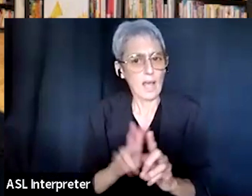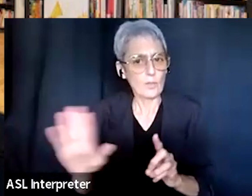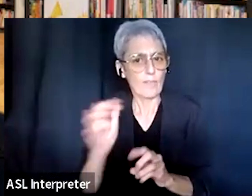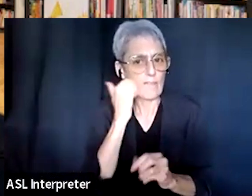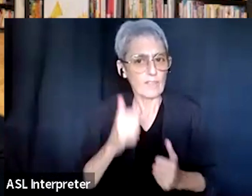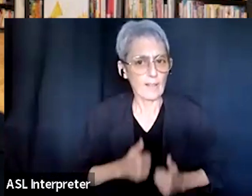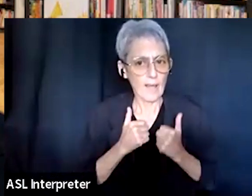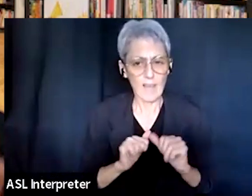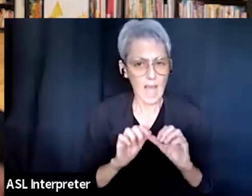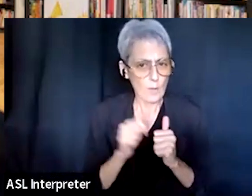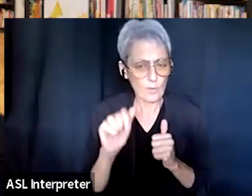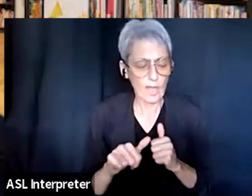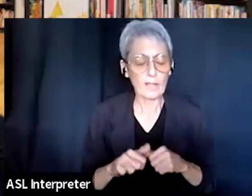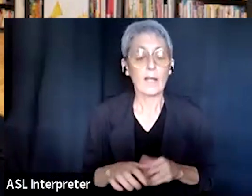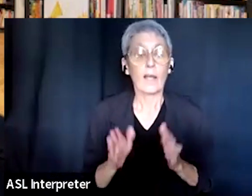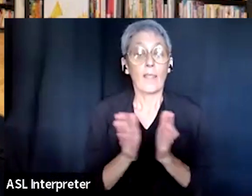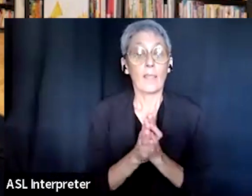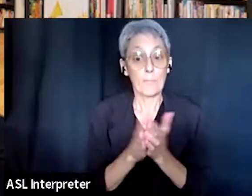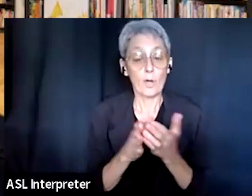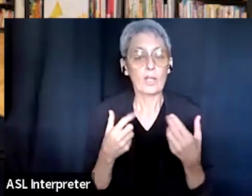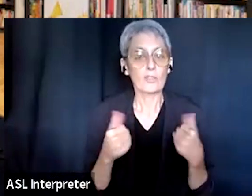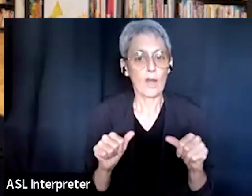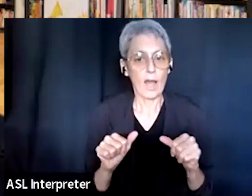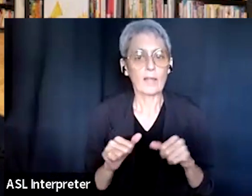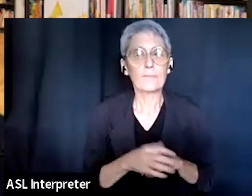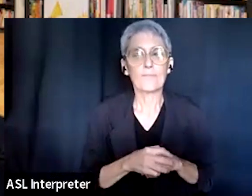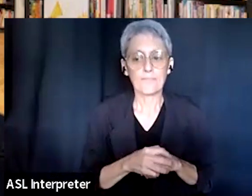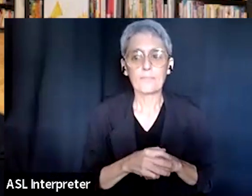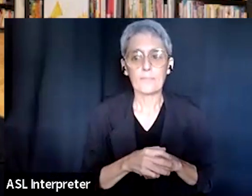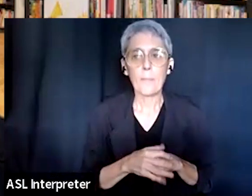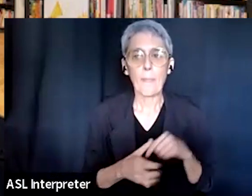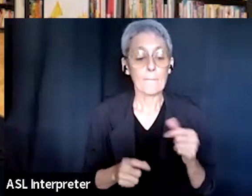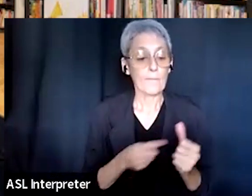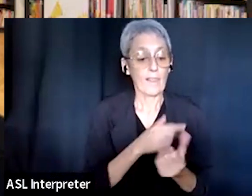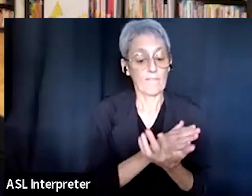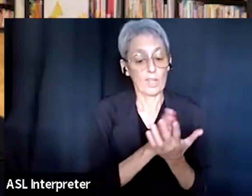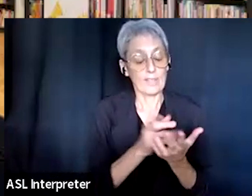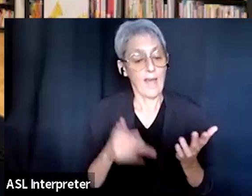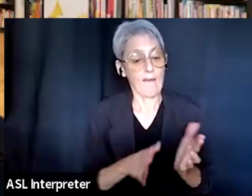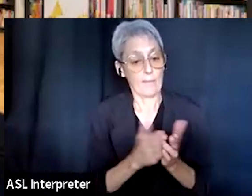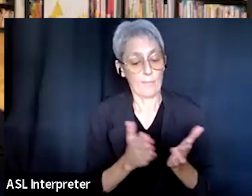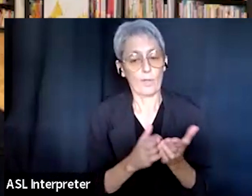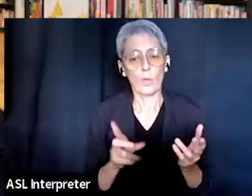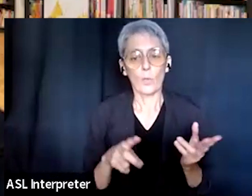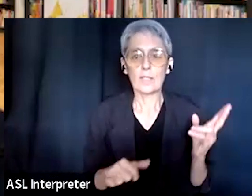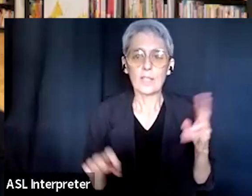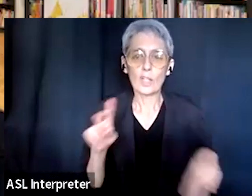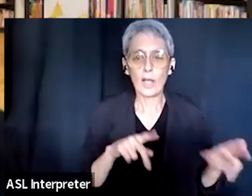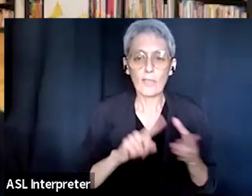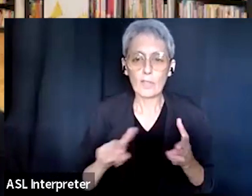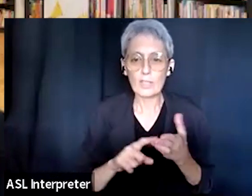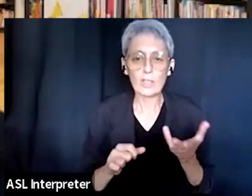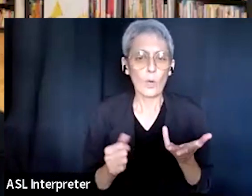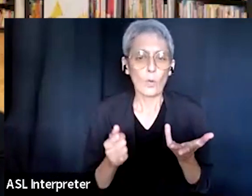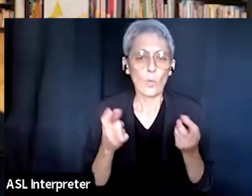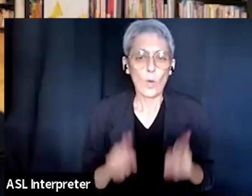to do in the book. We've done the first half of the book really based on that kind of looking at the research and what's out there, but the second half putting